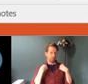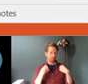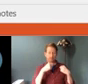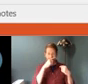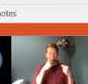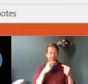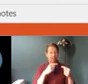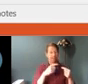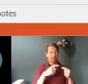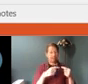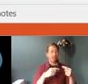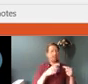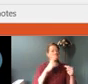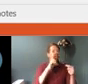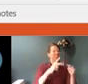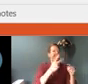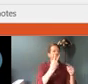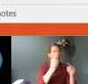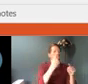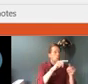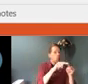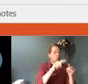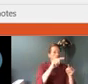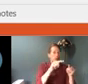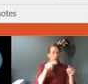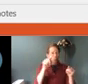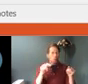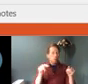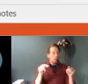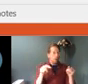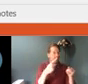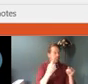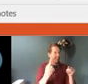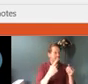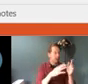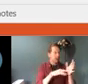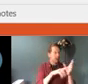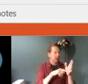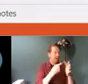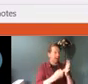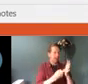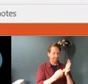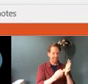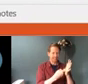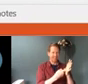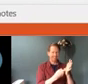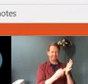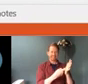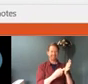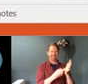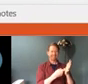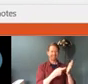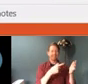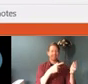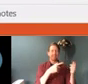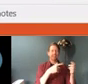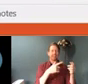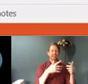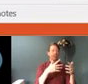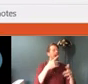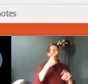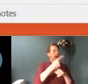these two peaks for each of the markers are translated into numbers. So when we talk about the